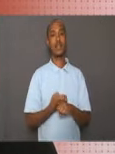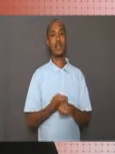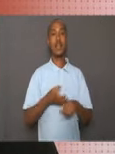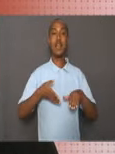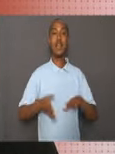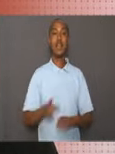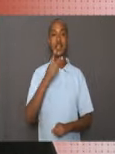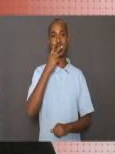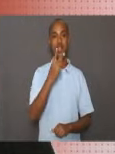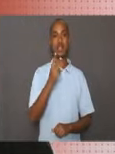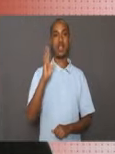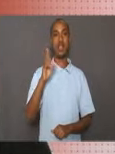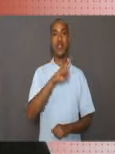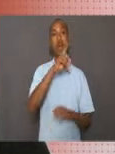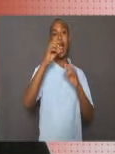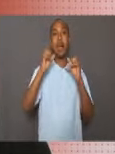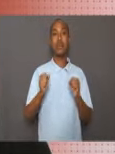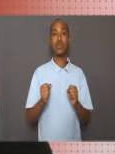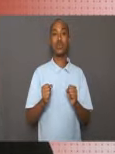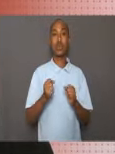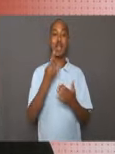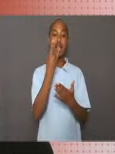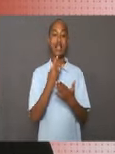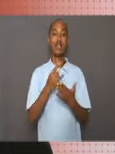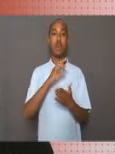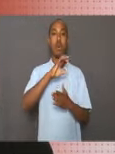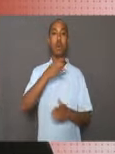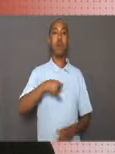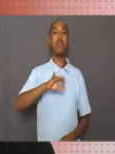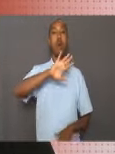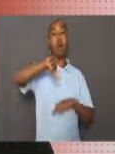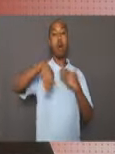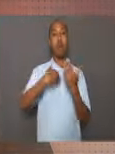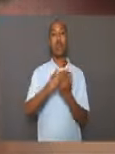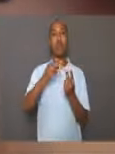Let us see if you were able to list all the components.